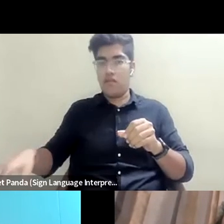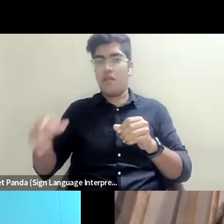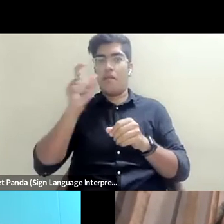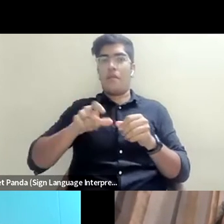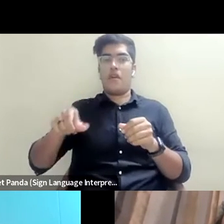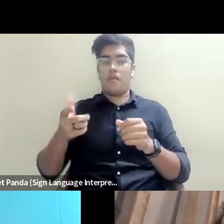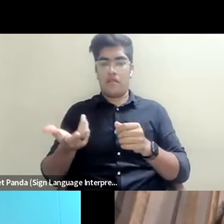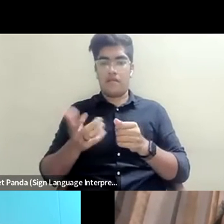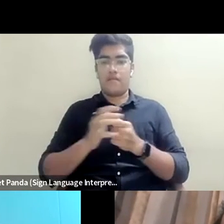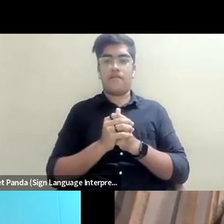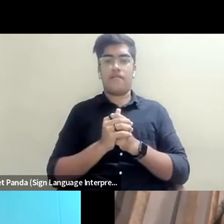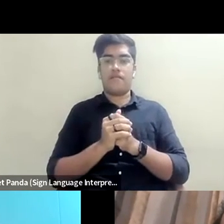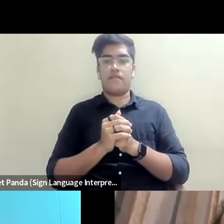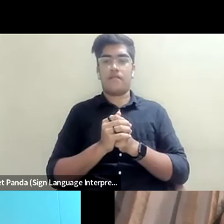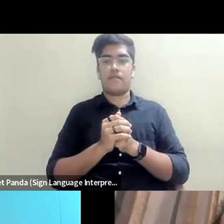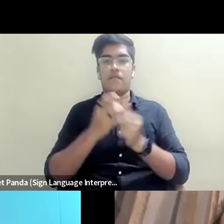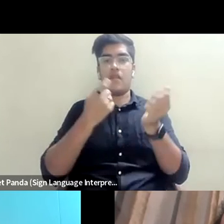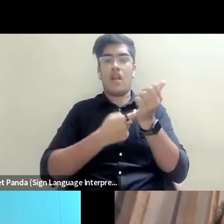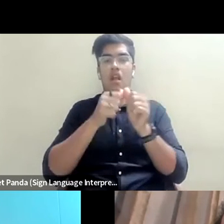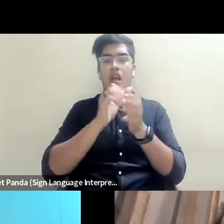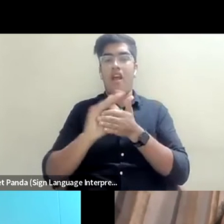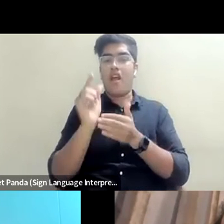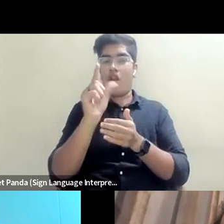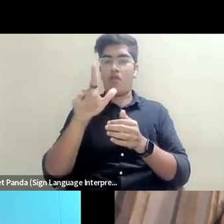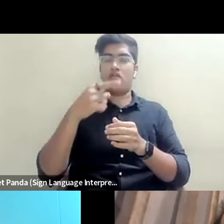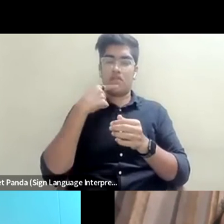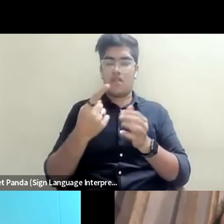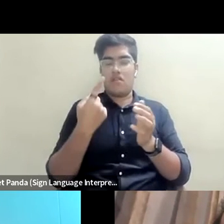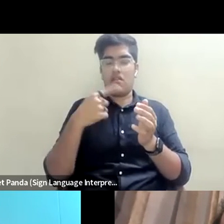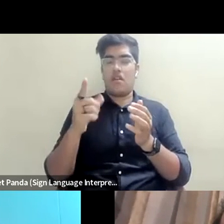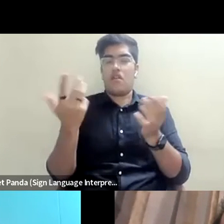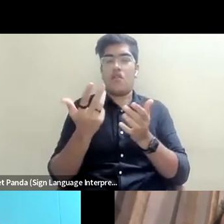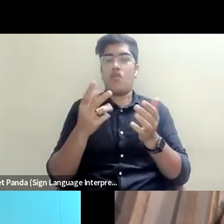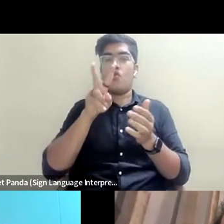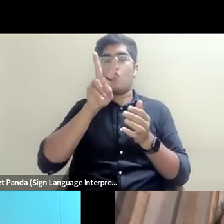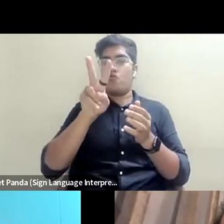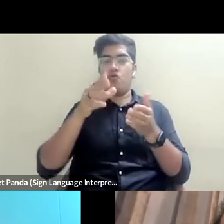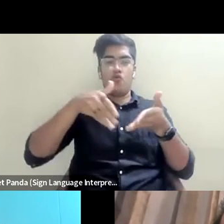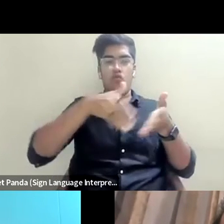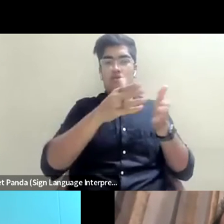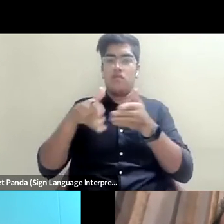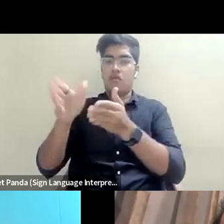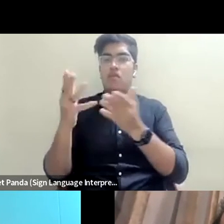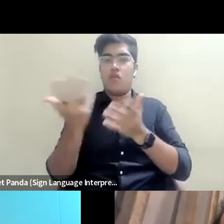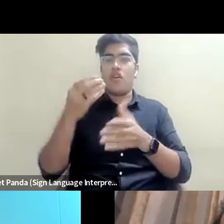So Rahul rightly set the tone by providing two dimensions of inclusion: